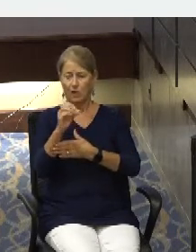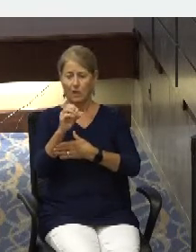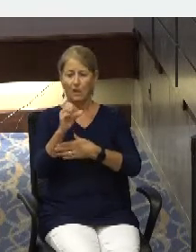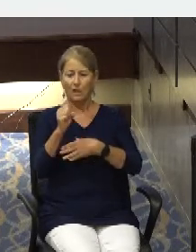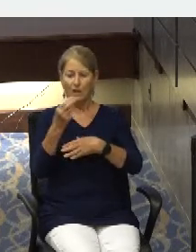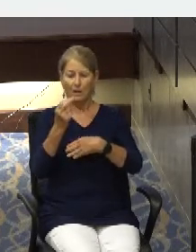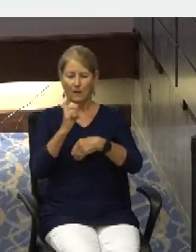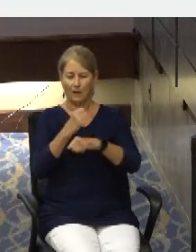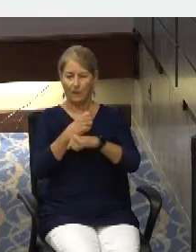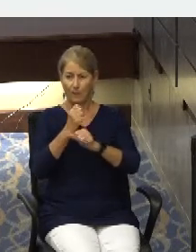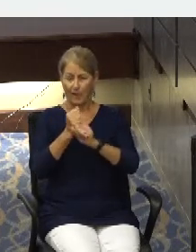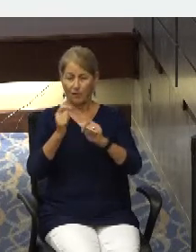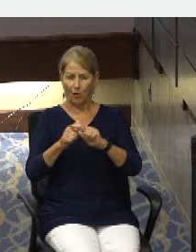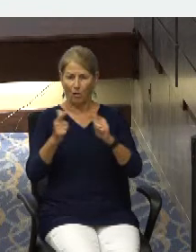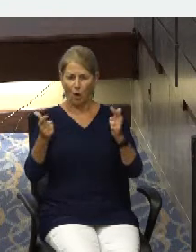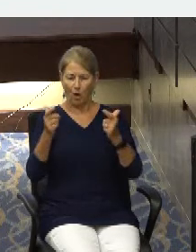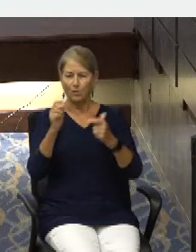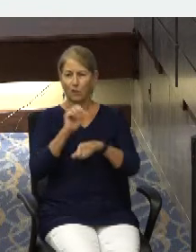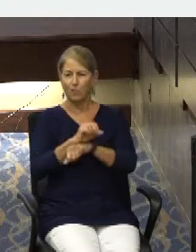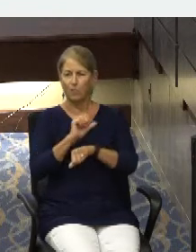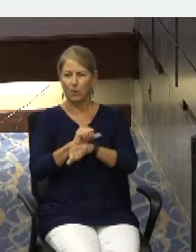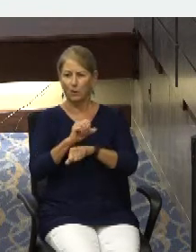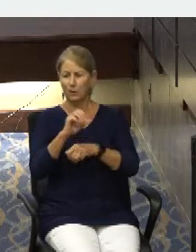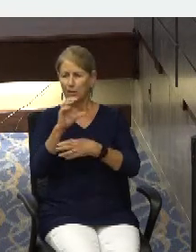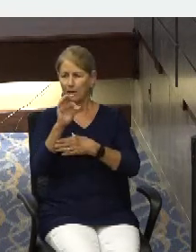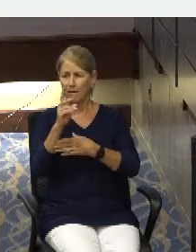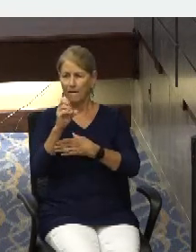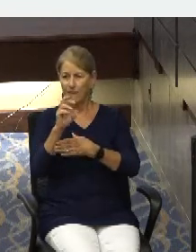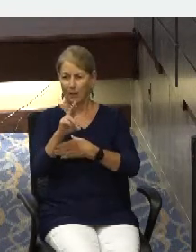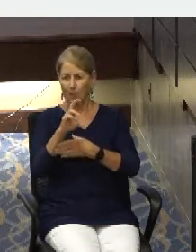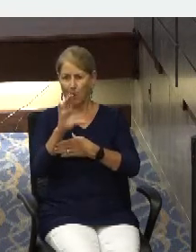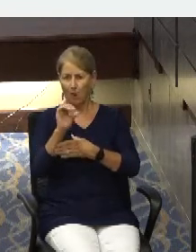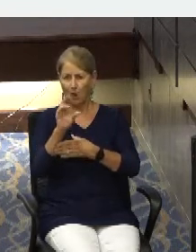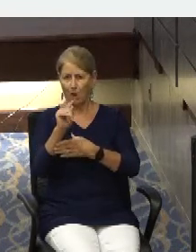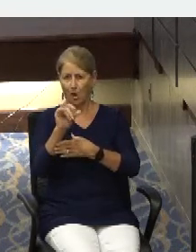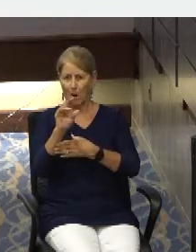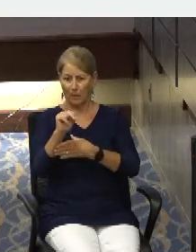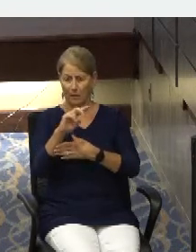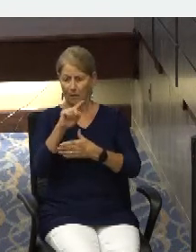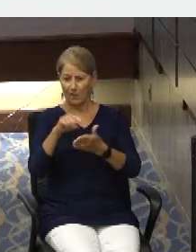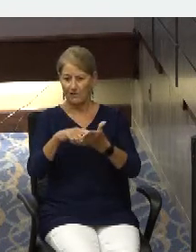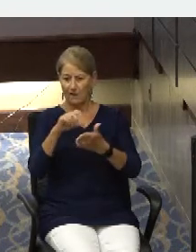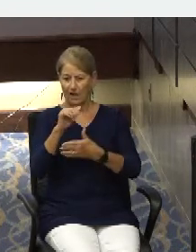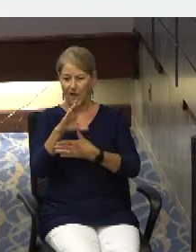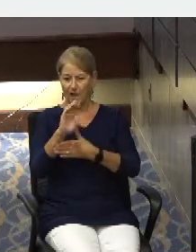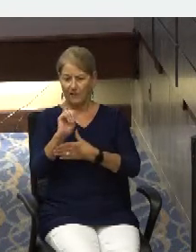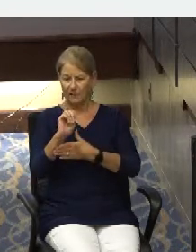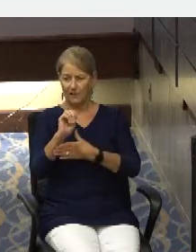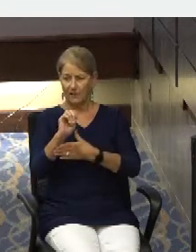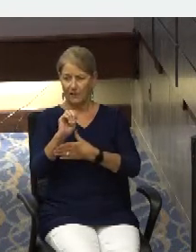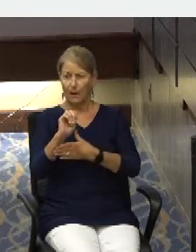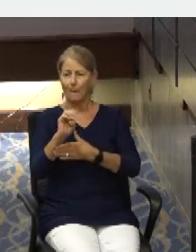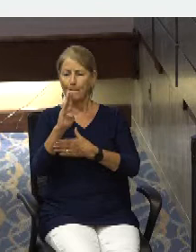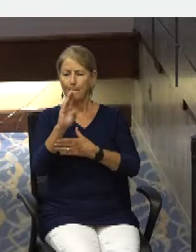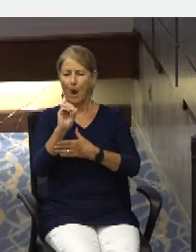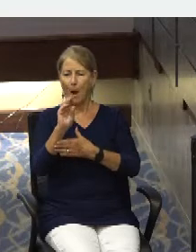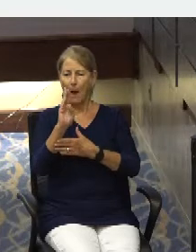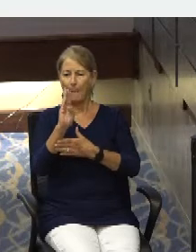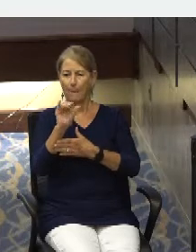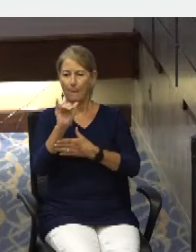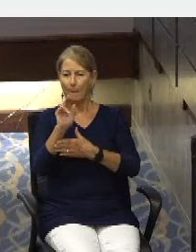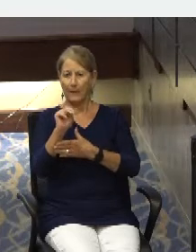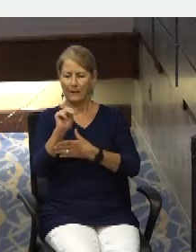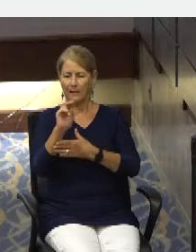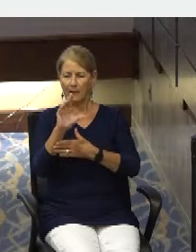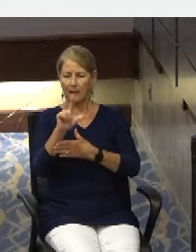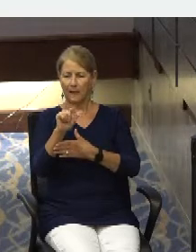fiber, such as hemp wire or cotton. And this is a lace treatment. So it's bobbin lace. I don't know if you've ever seen bobbin